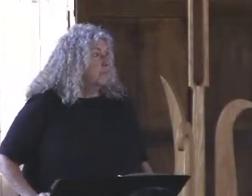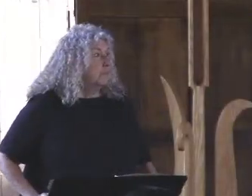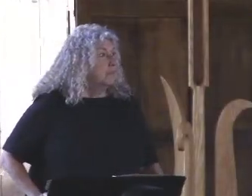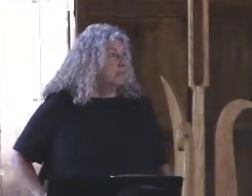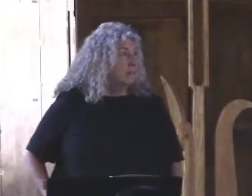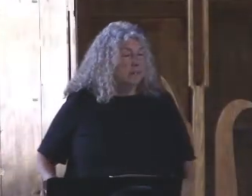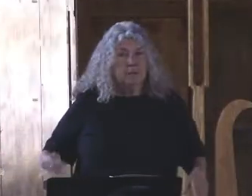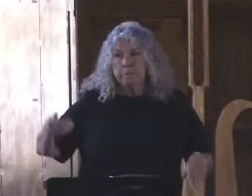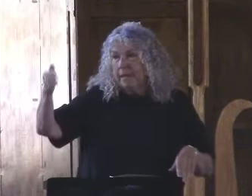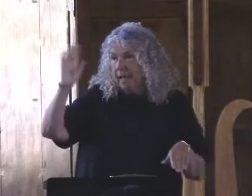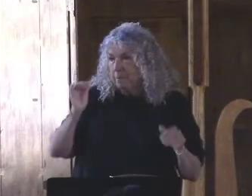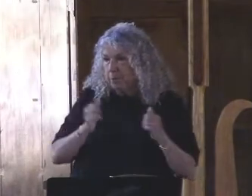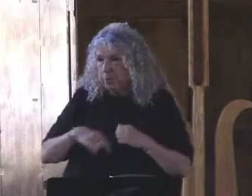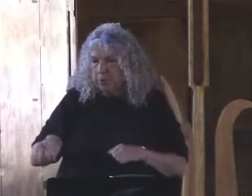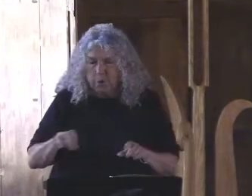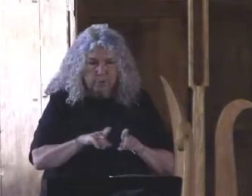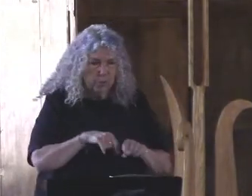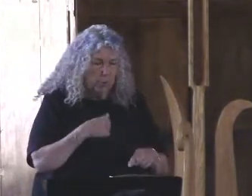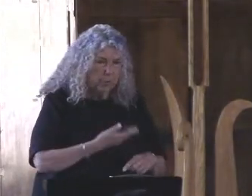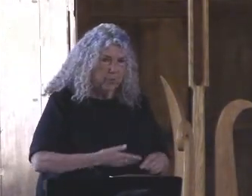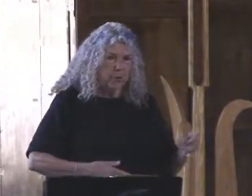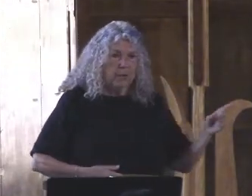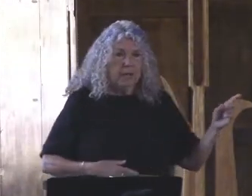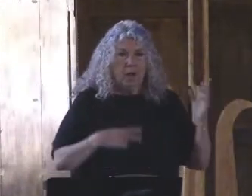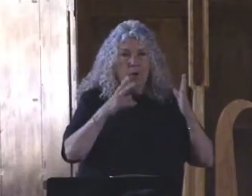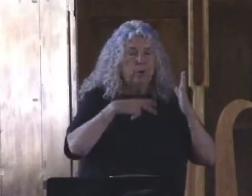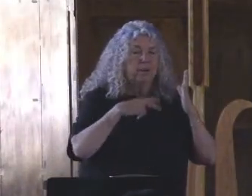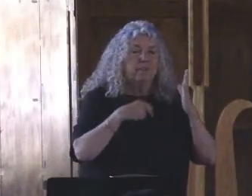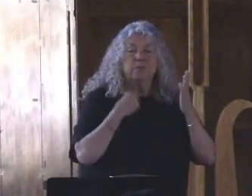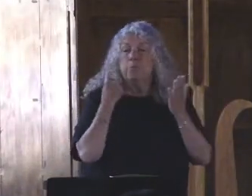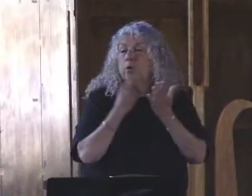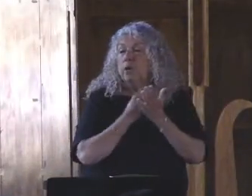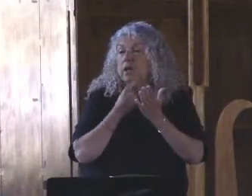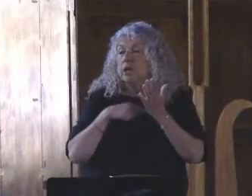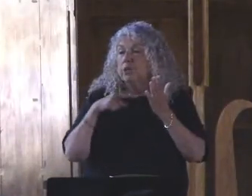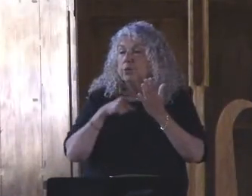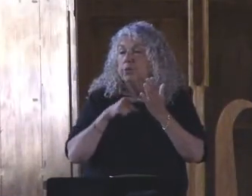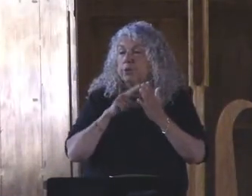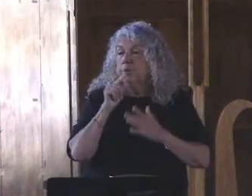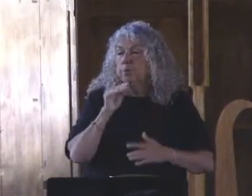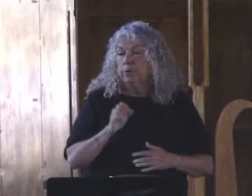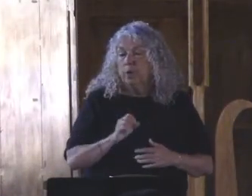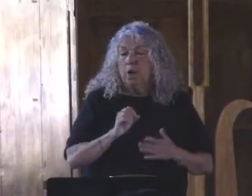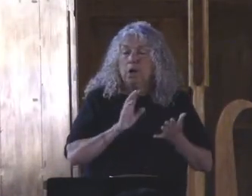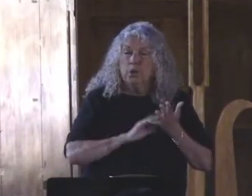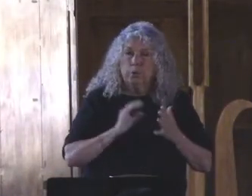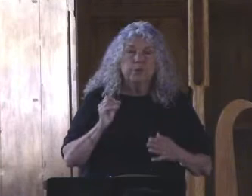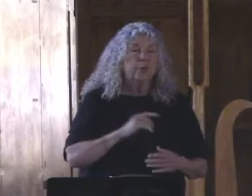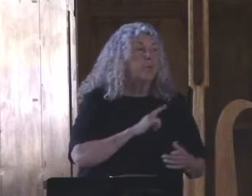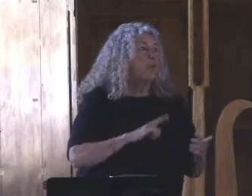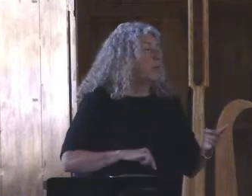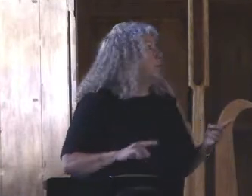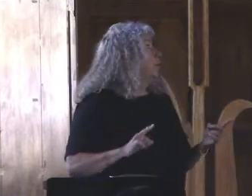May God be with you. A reading from the Holy Gospel according to Luke.